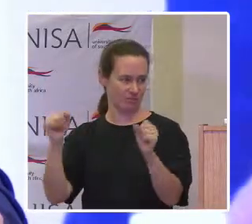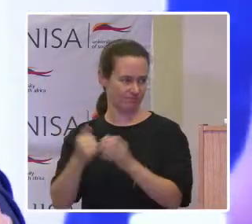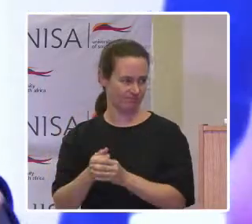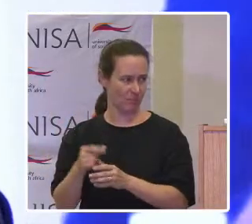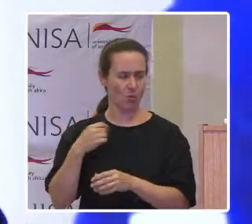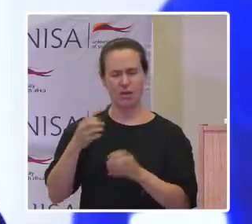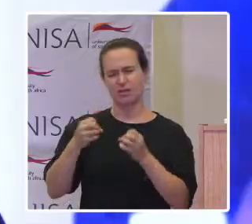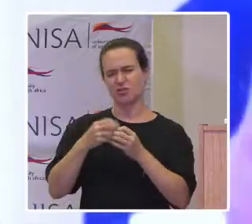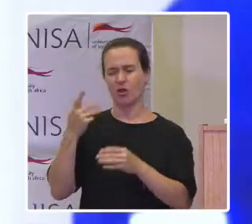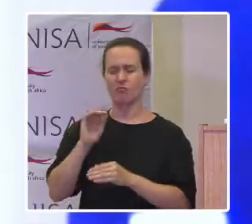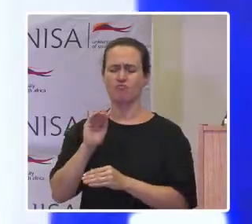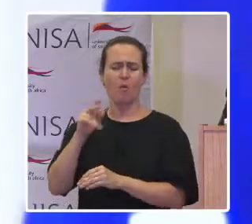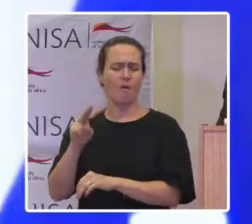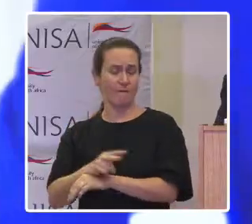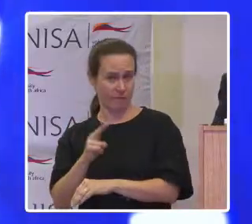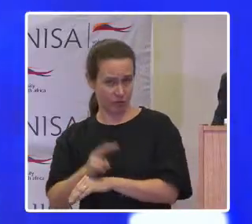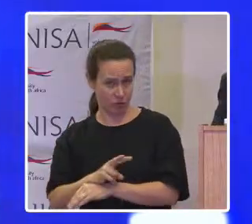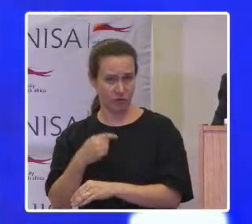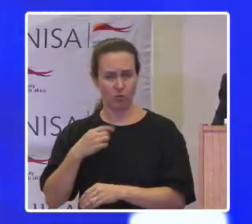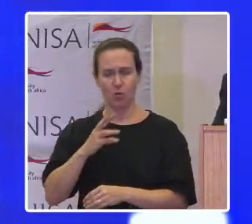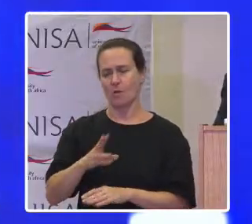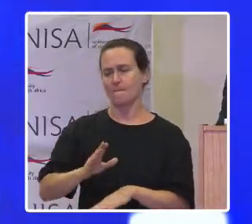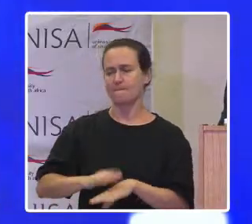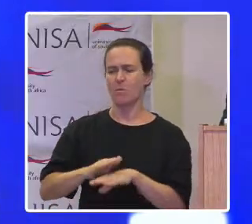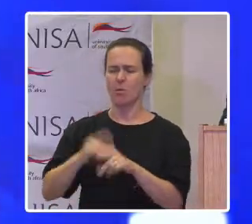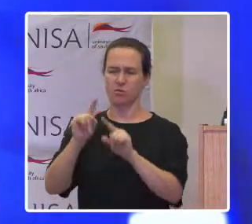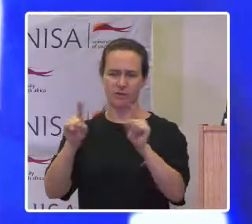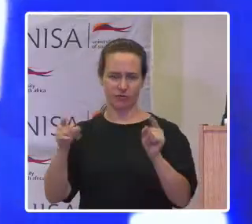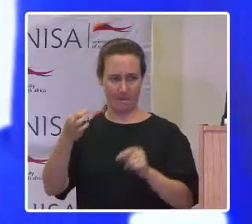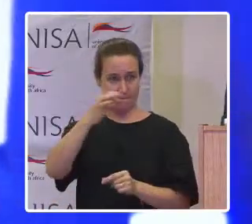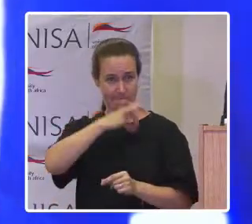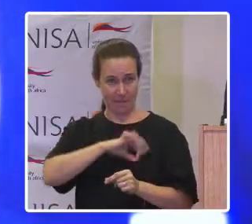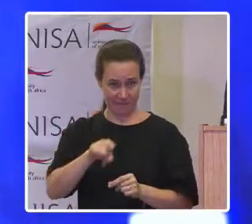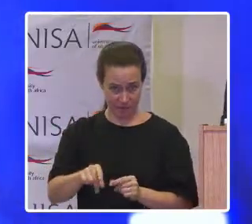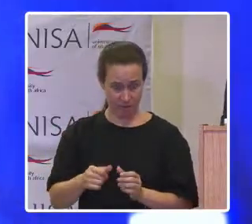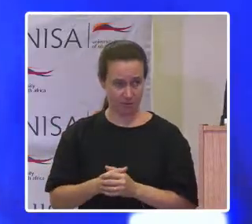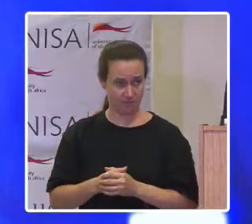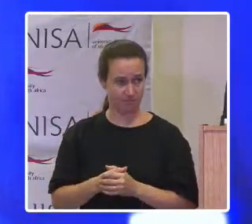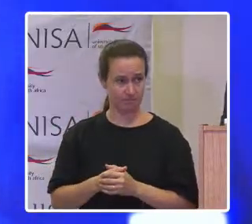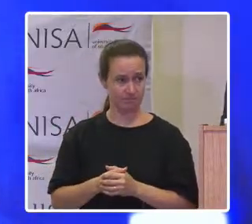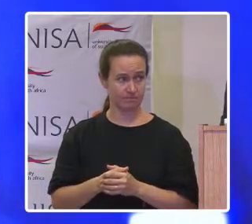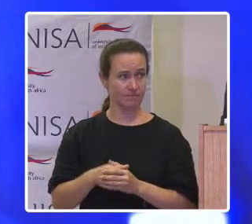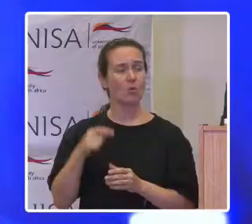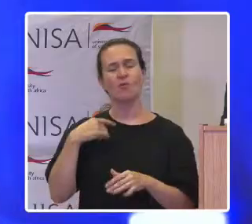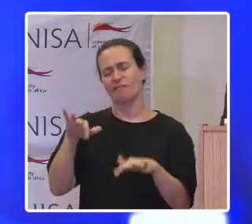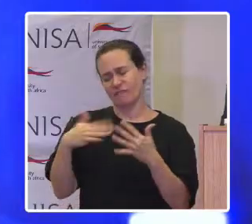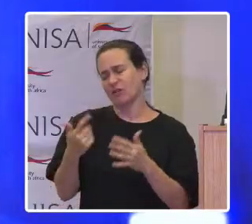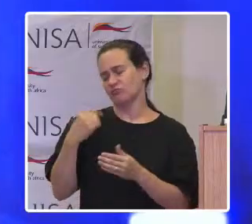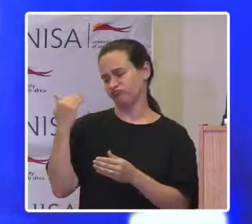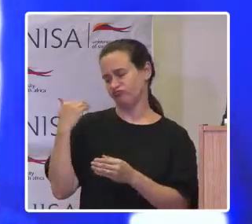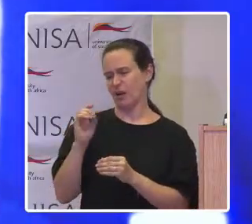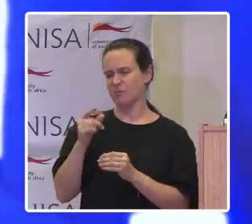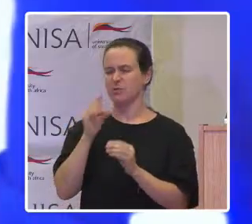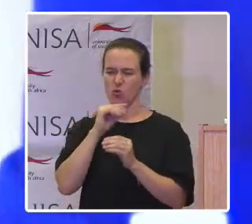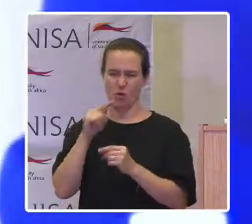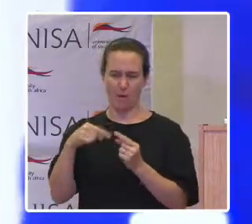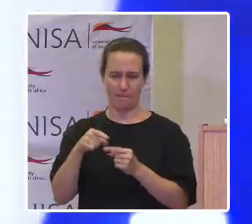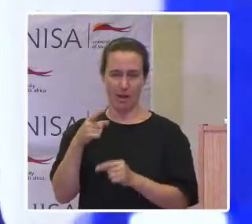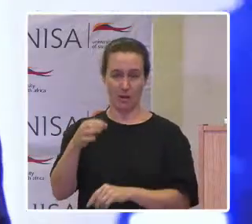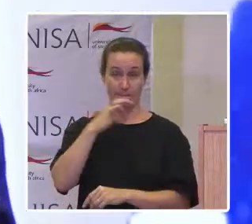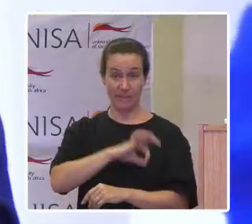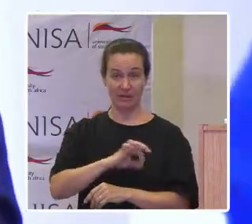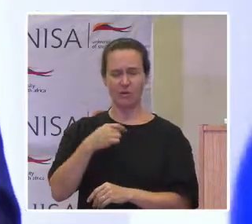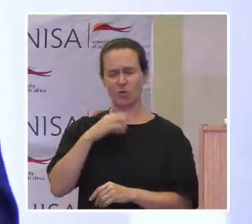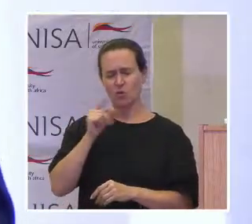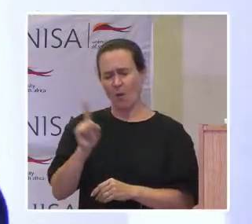overview. We will then look into the various benefits which have been highlighted already. And then we'll get into the crux, which